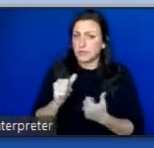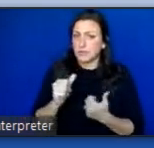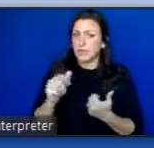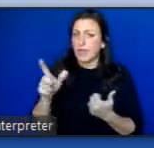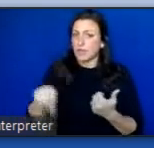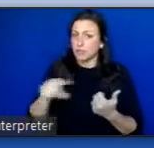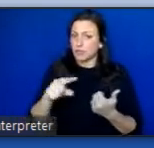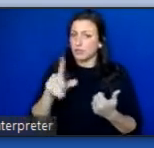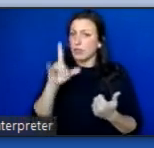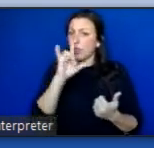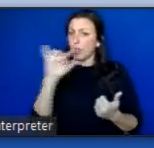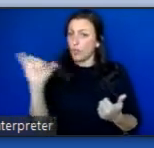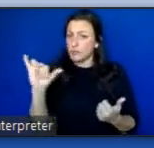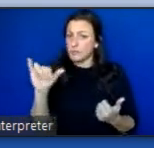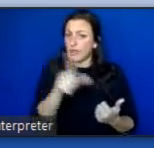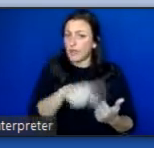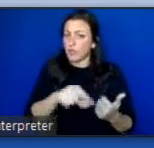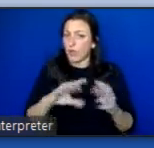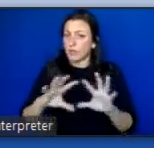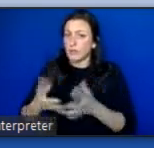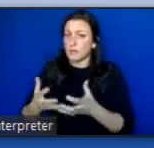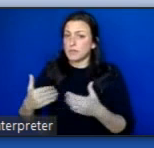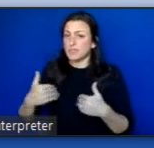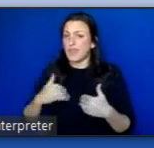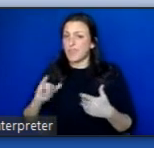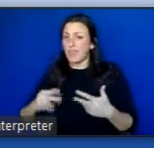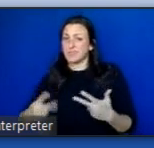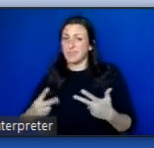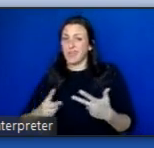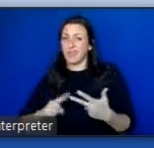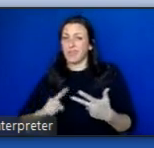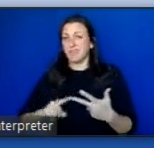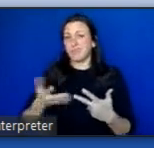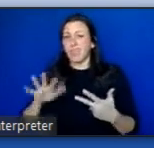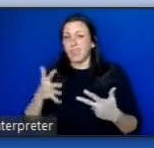those populations are getting kind of that second tier vaccine?